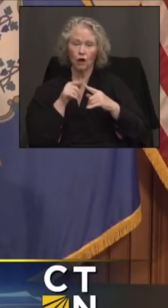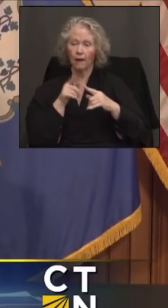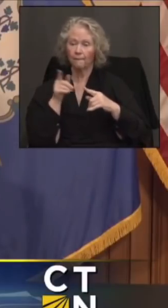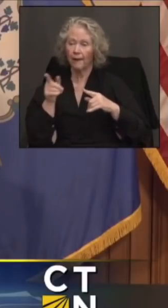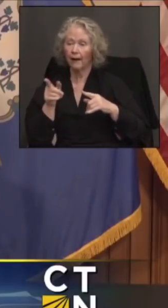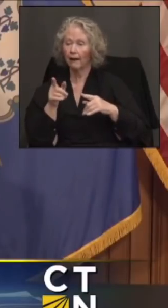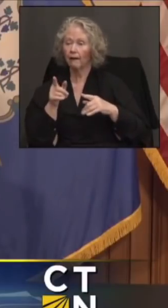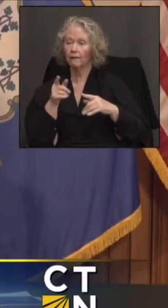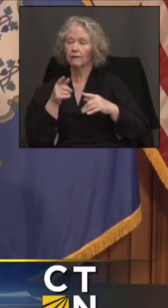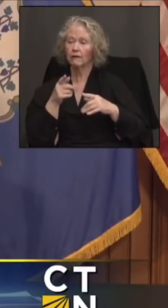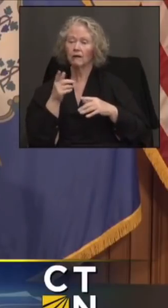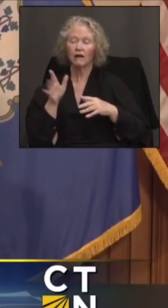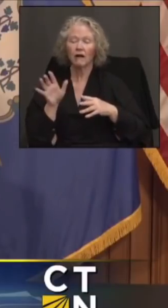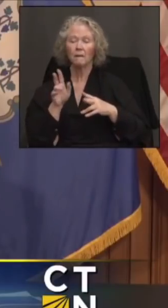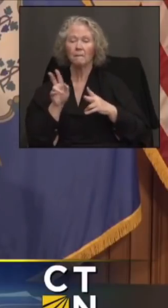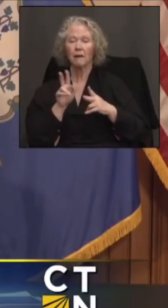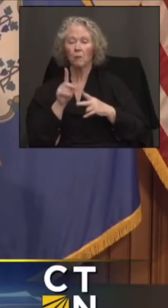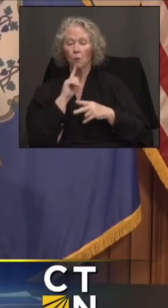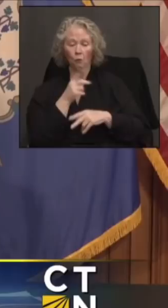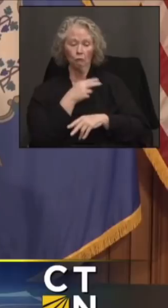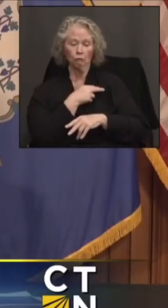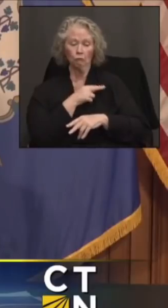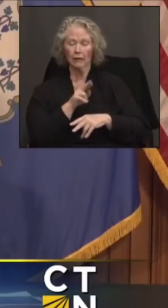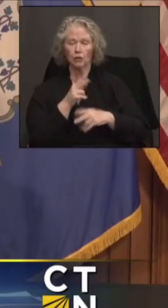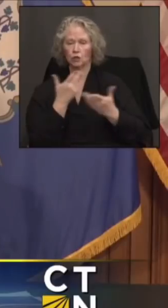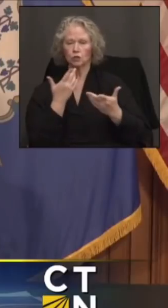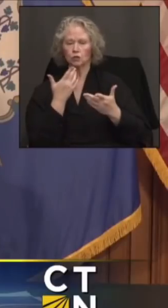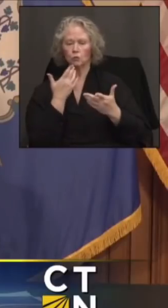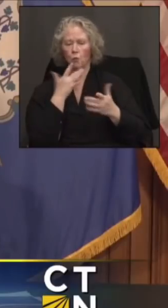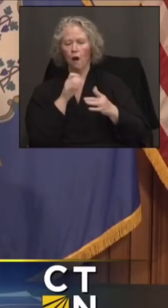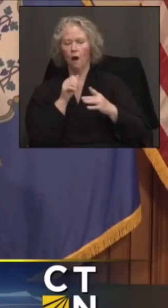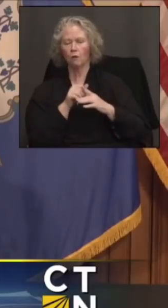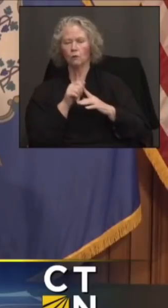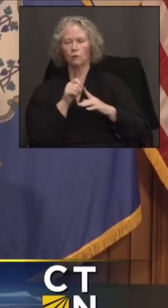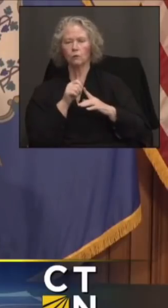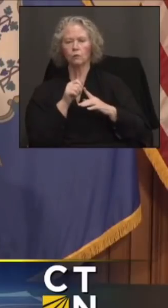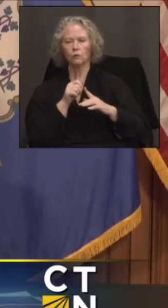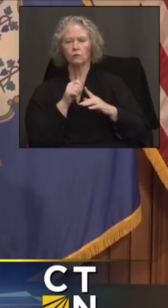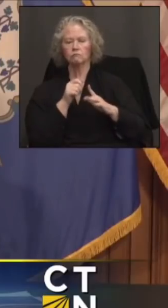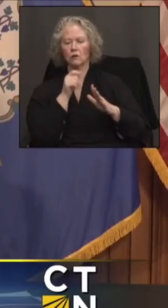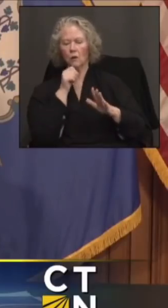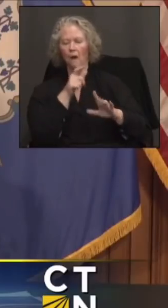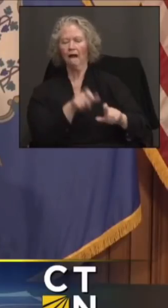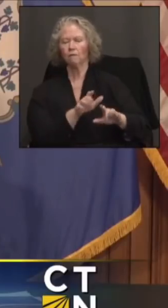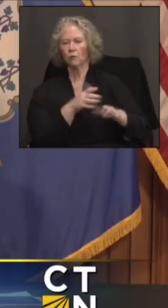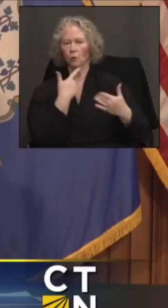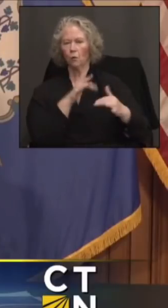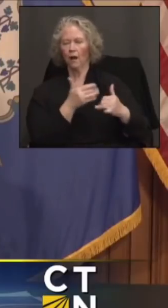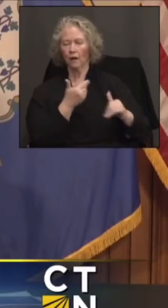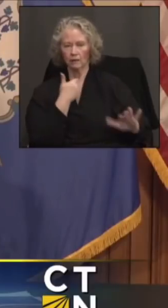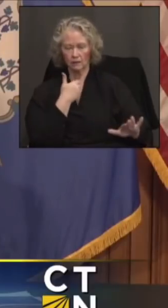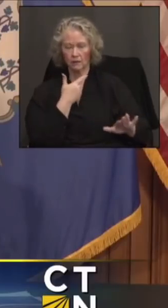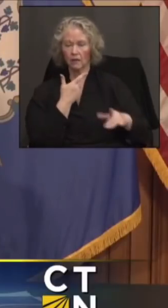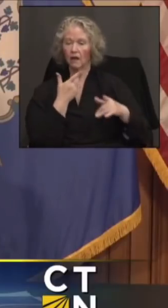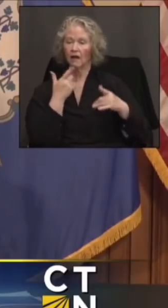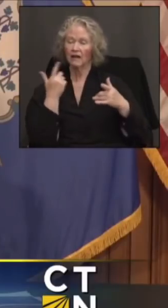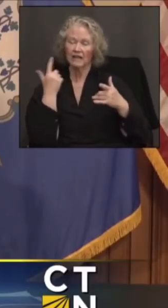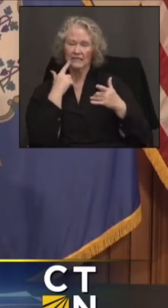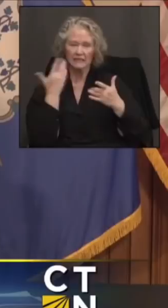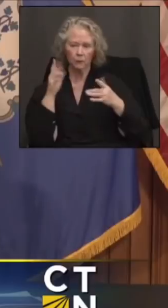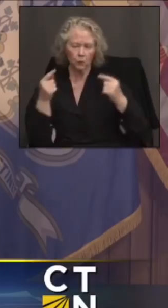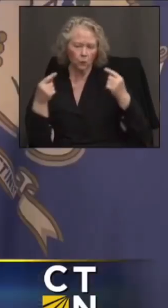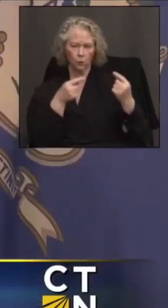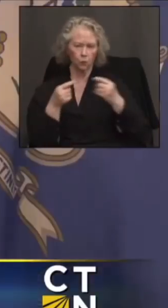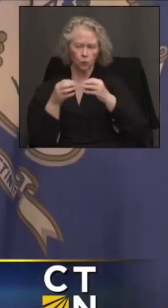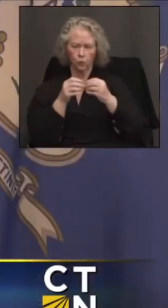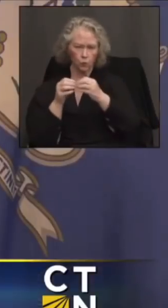members there supporters of the bill were stressing that this doesn't have anything, this is not a COVID-19 vaccine mandate.